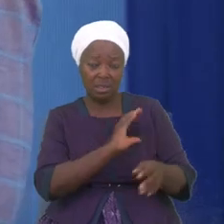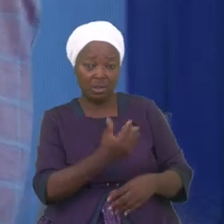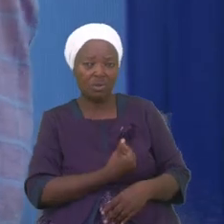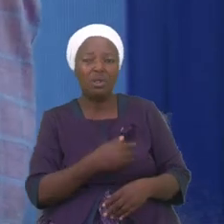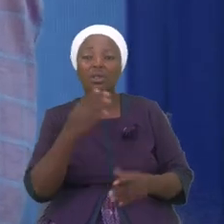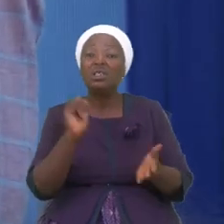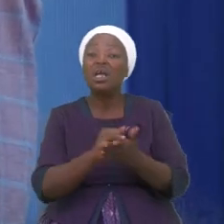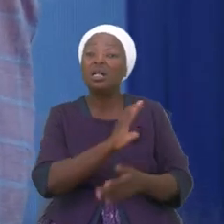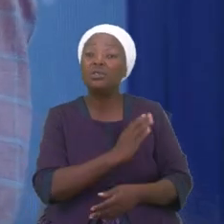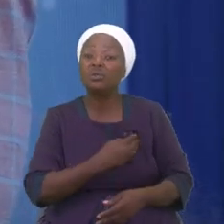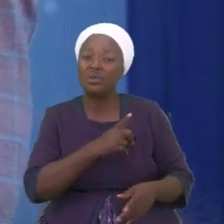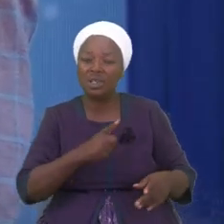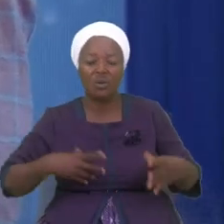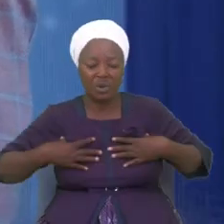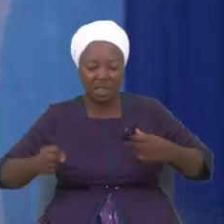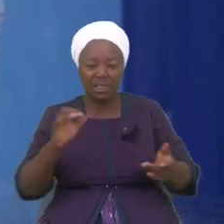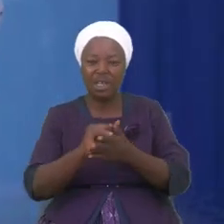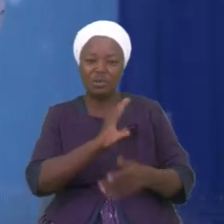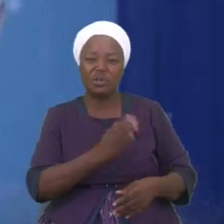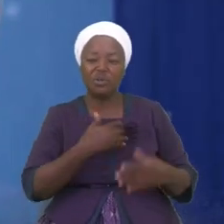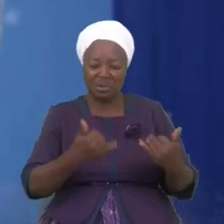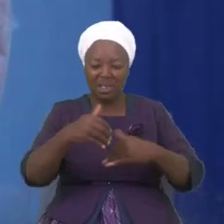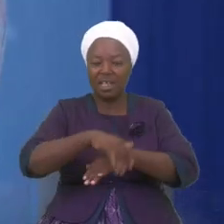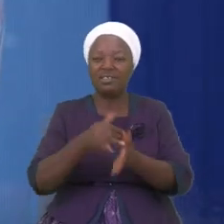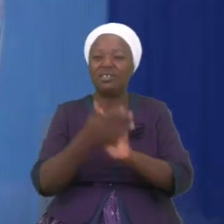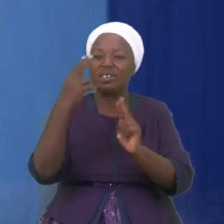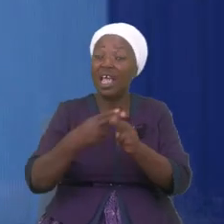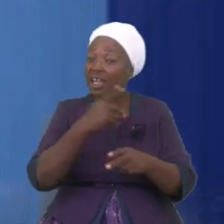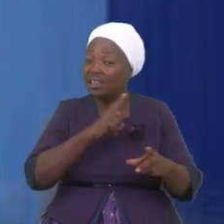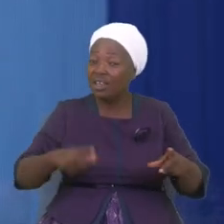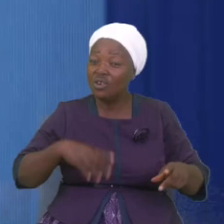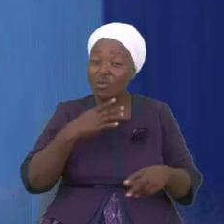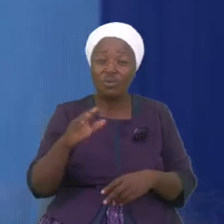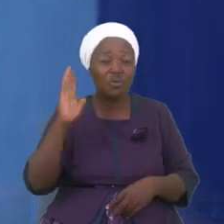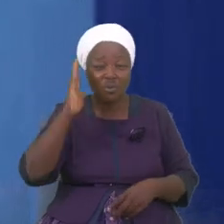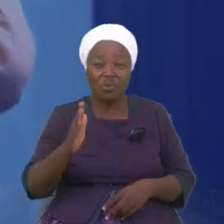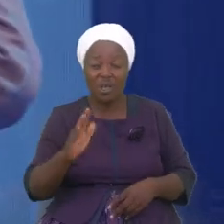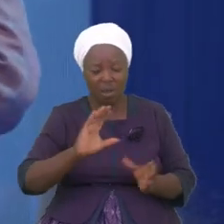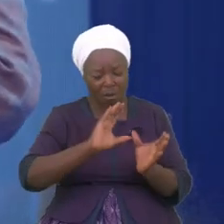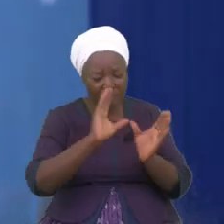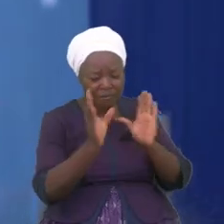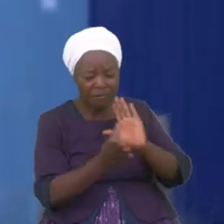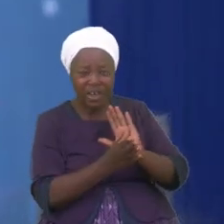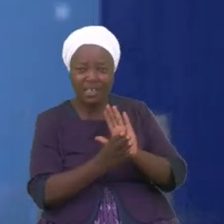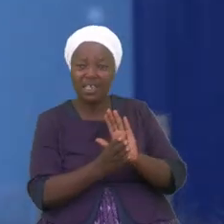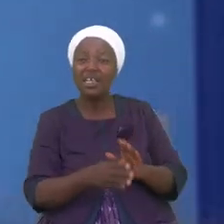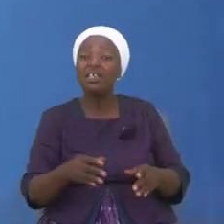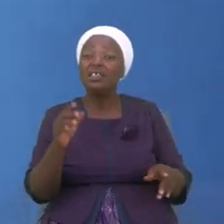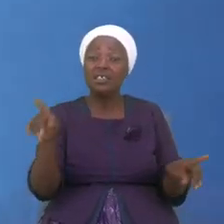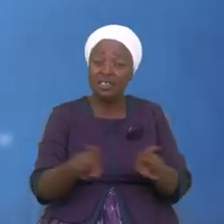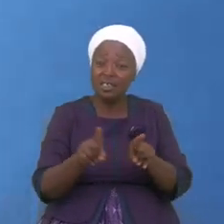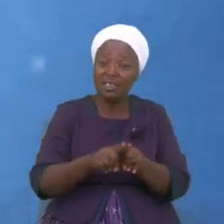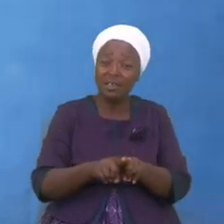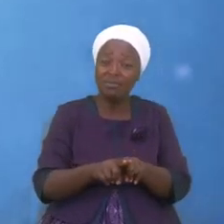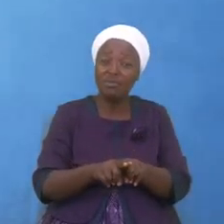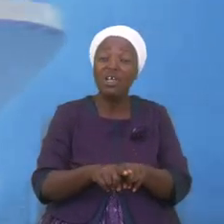will cure your soul tonight. And the Lord will cure, will convert even that soul. Then your